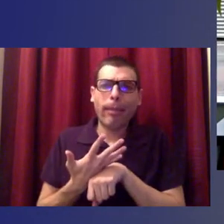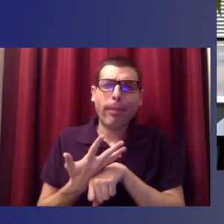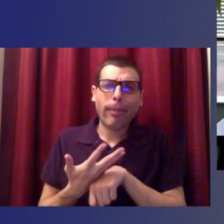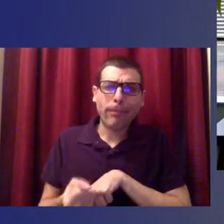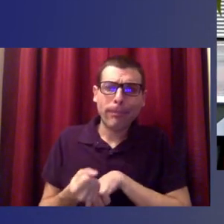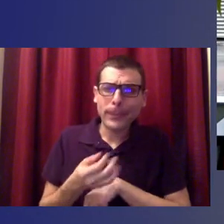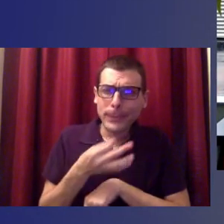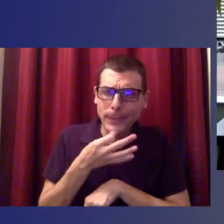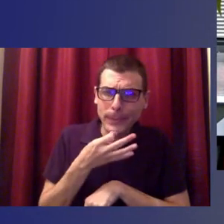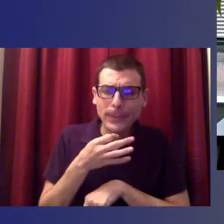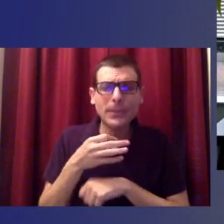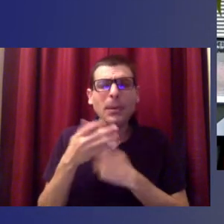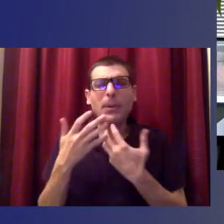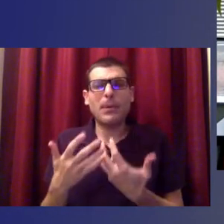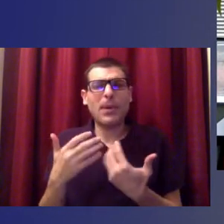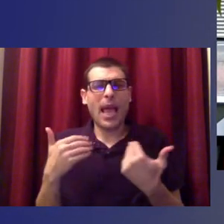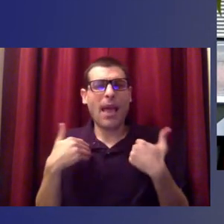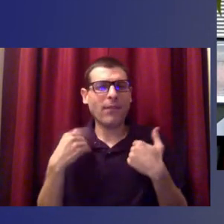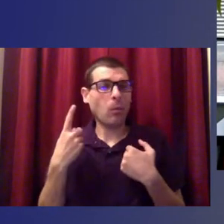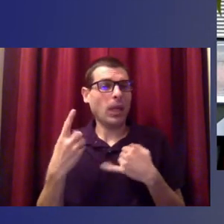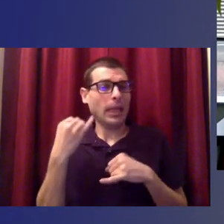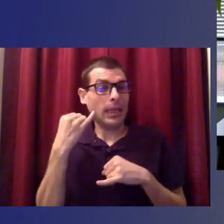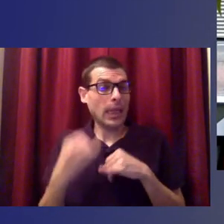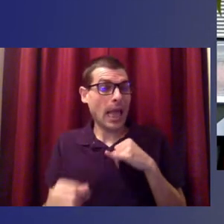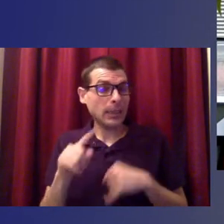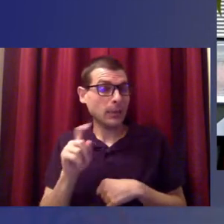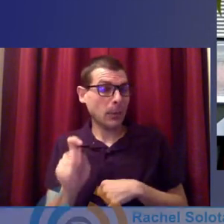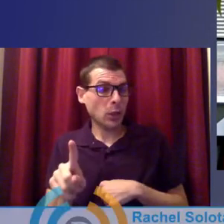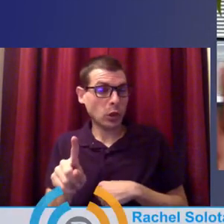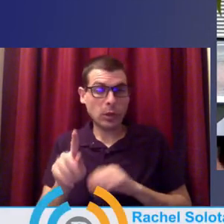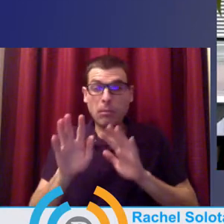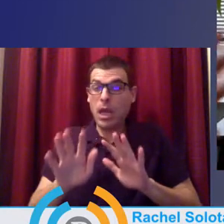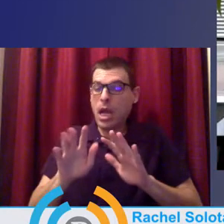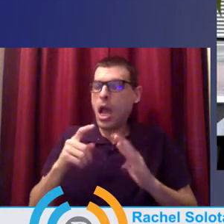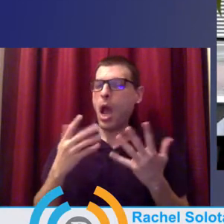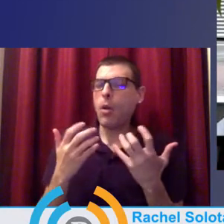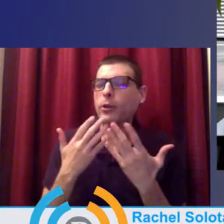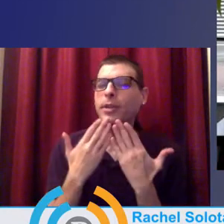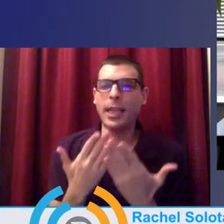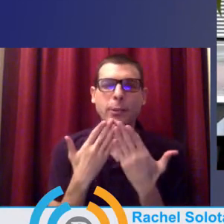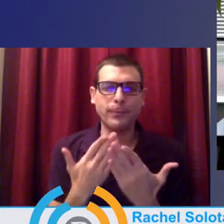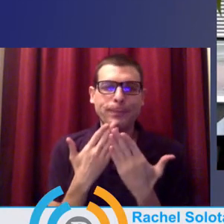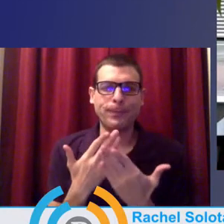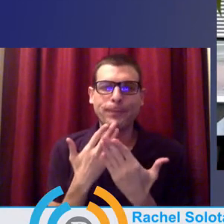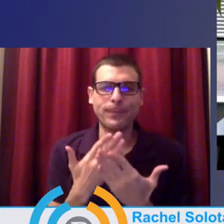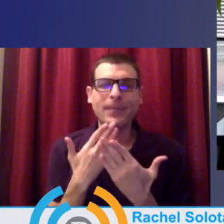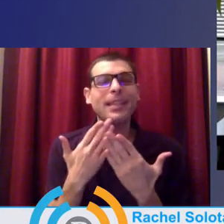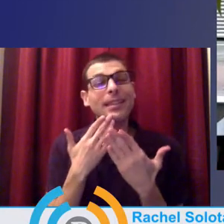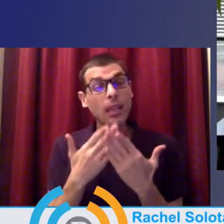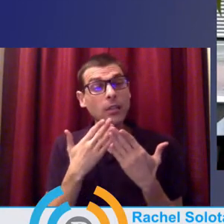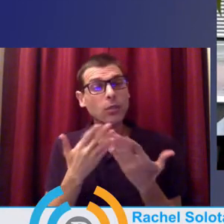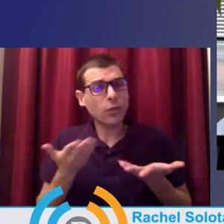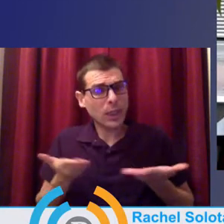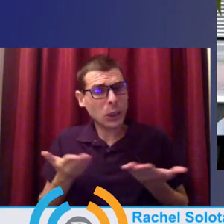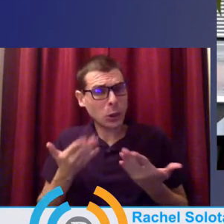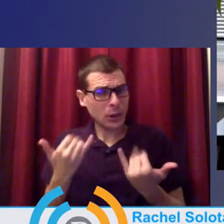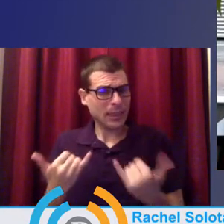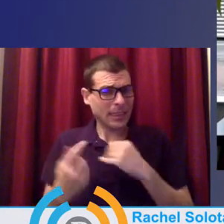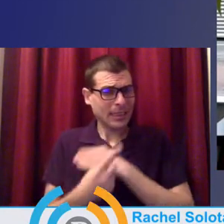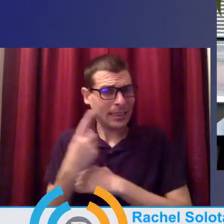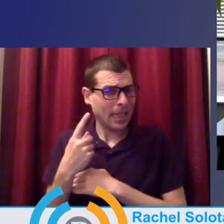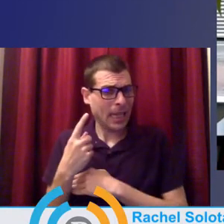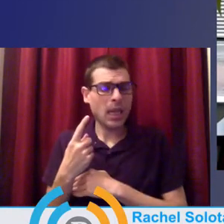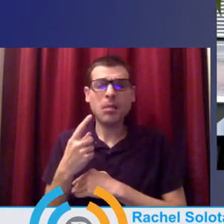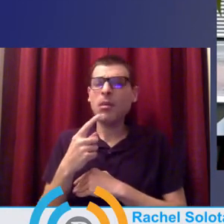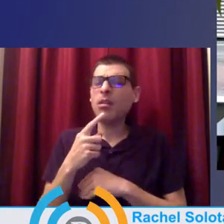ask it, I want to thank you, Chair Kafoury, and not just for thanks for being with us for this hour, but literally